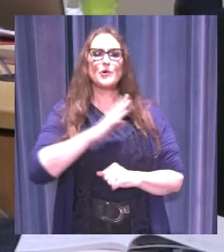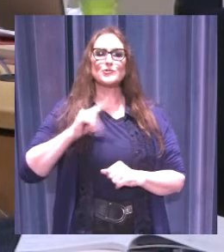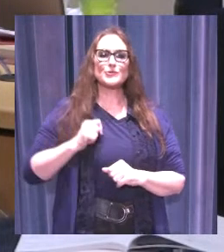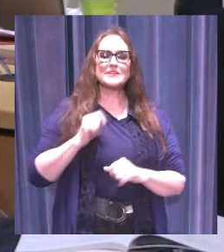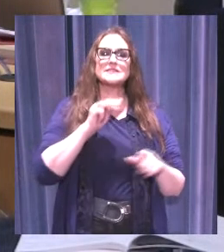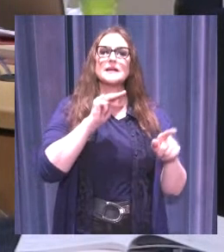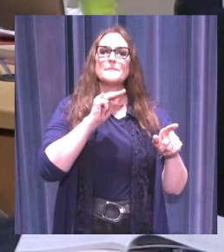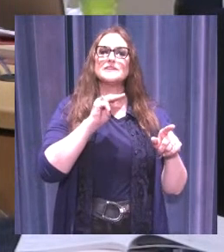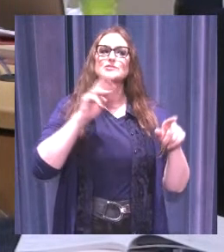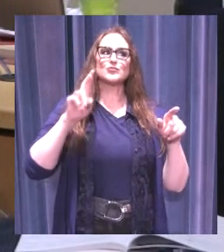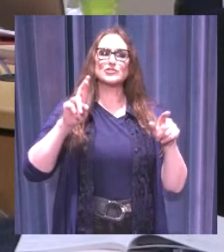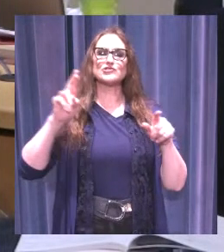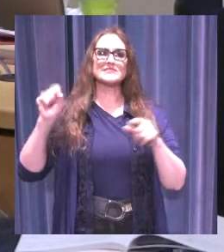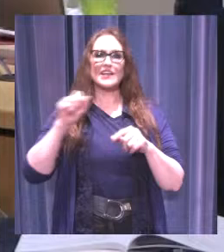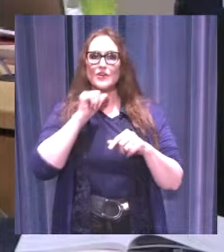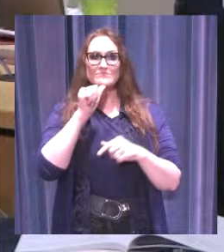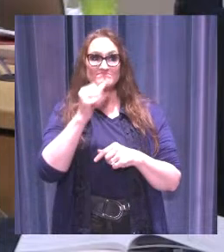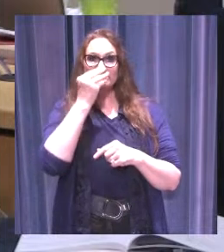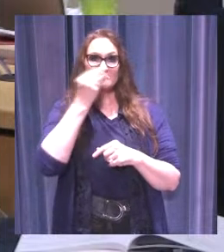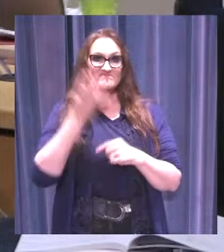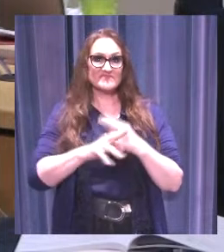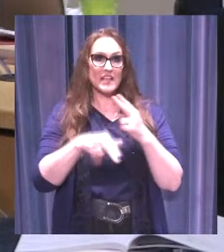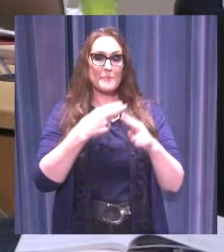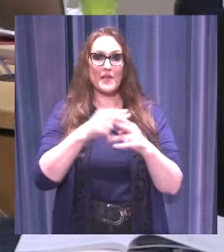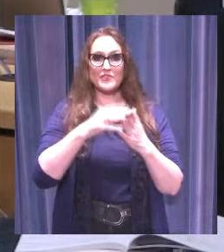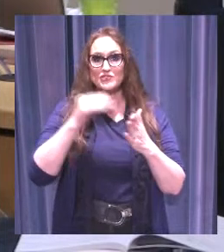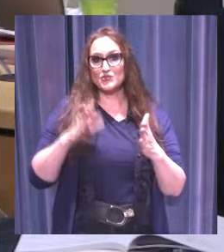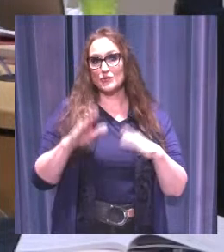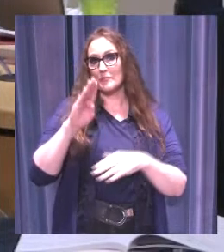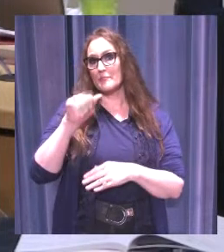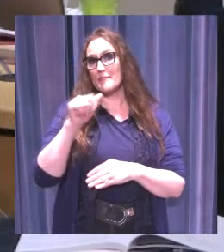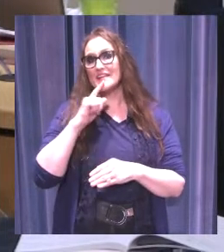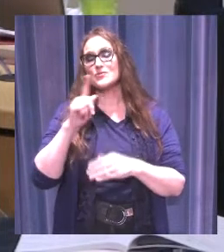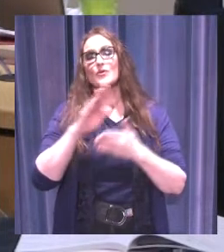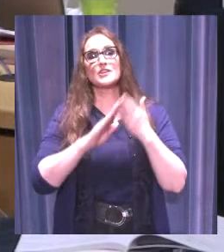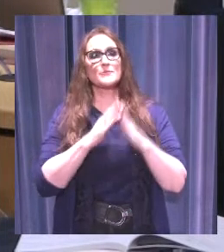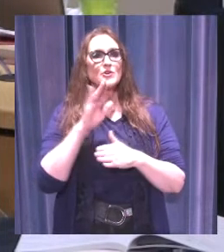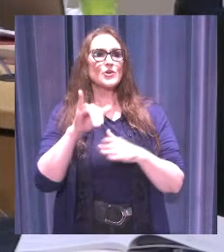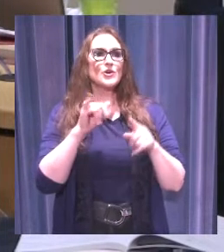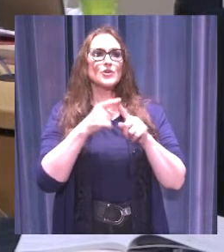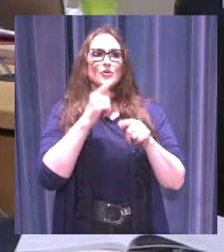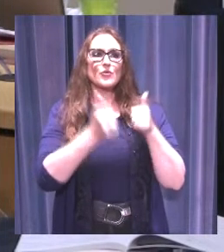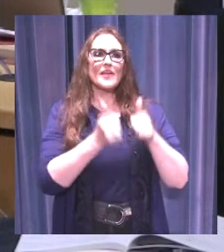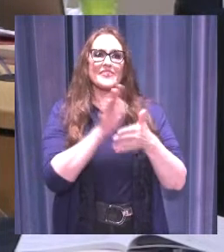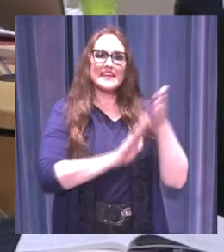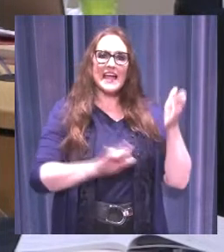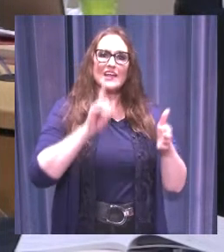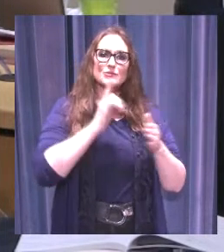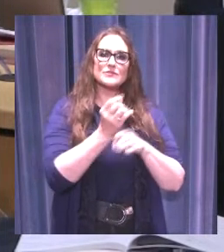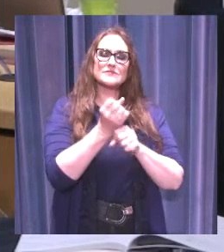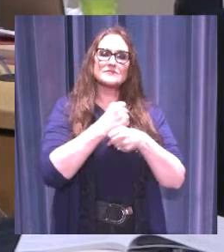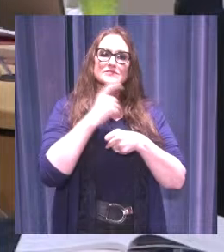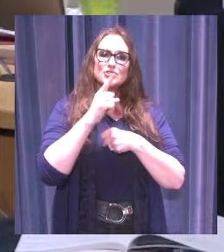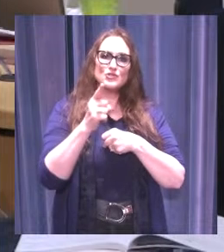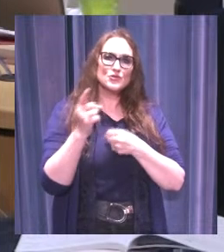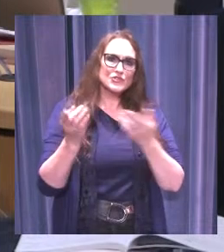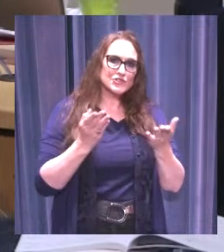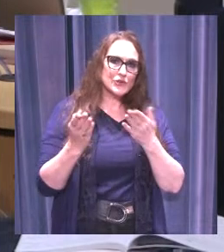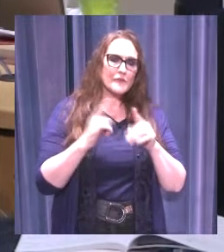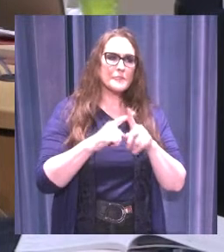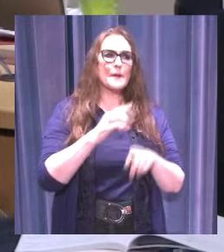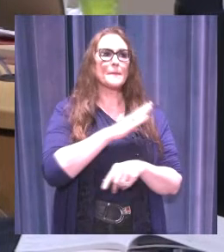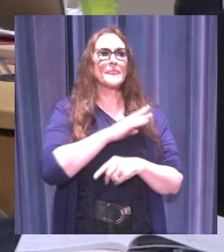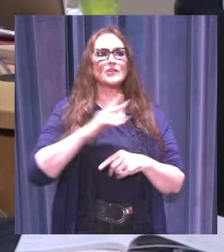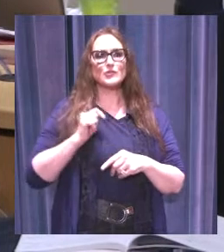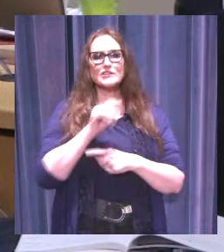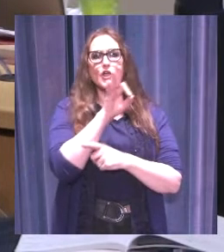Snell do not care about the students' base or the community to which the college was designed to serve. Trustee Freeman